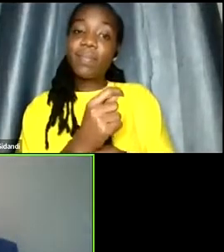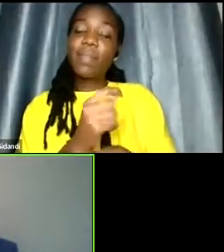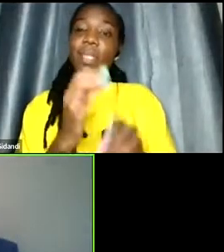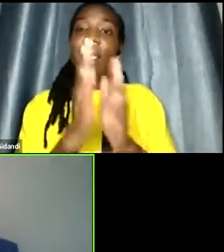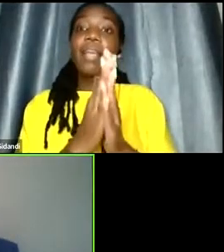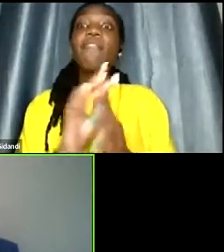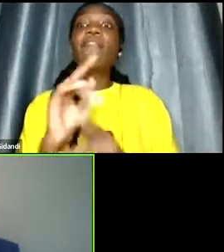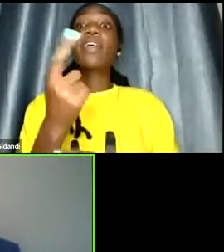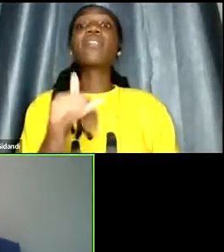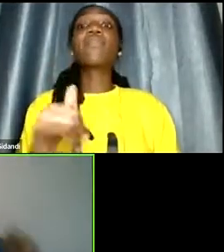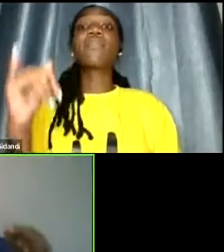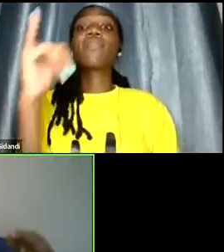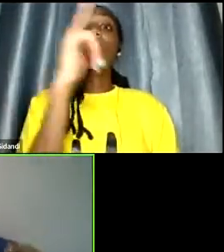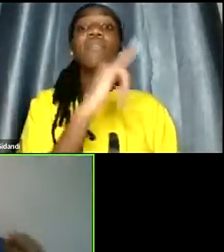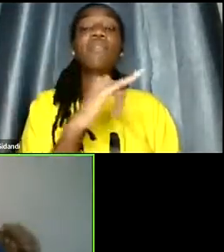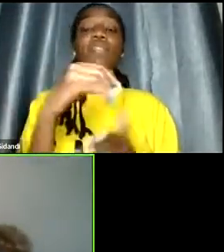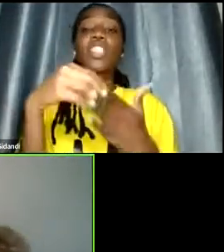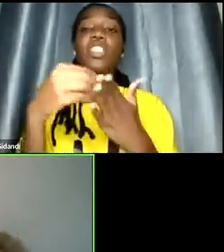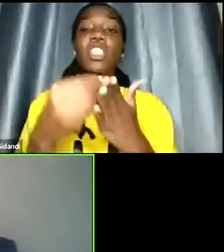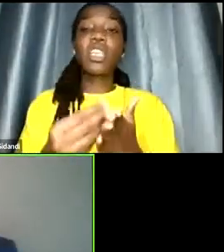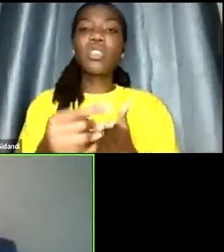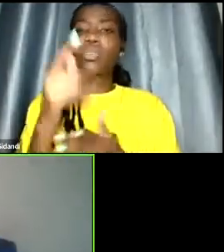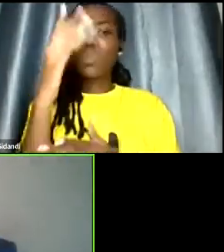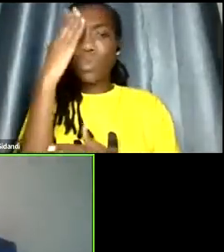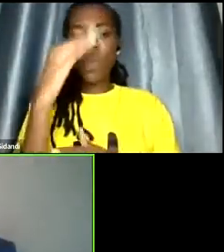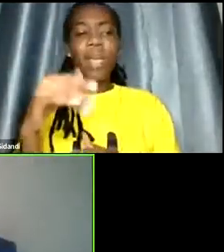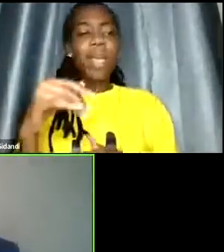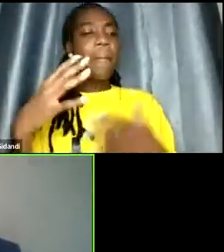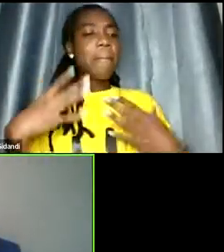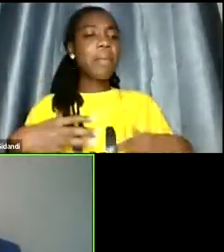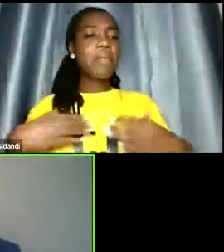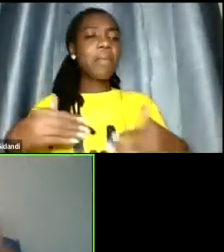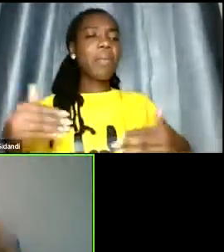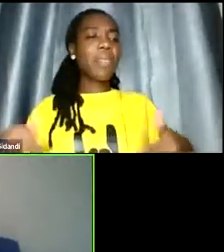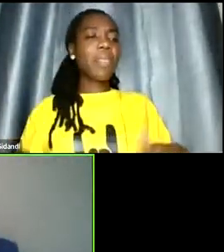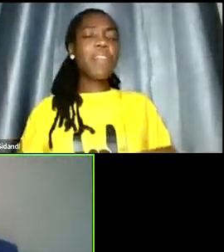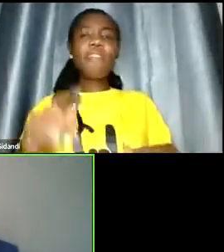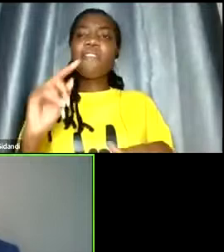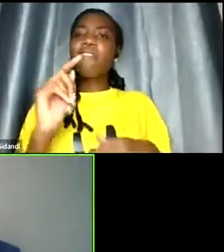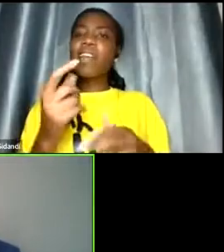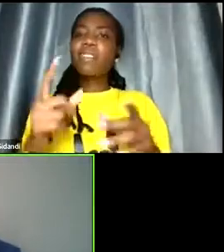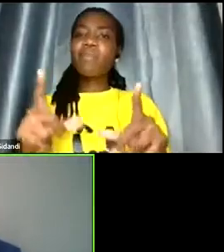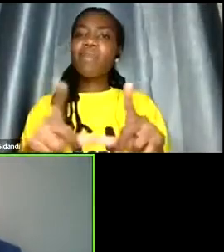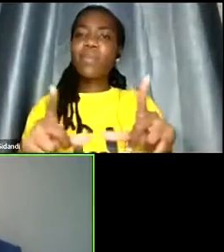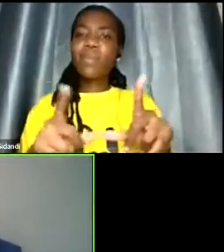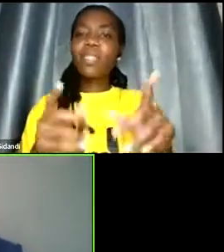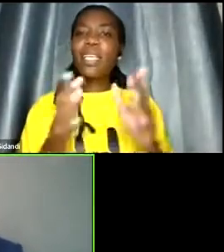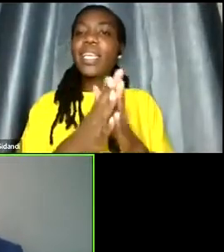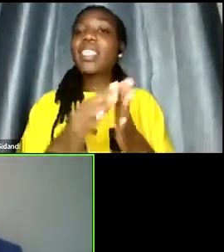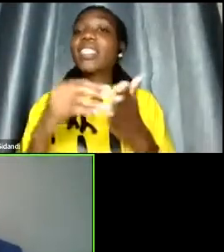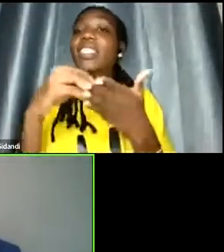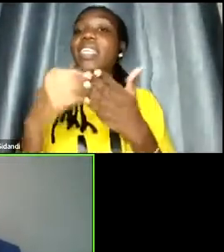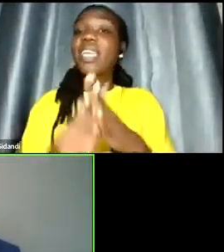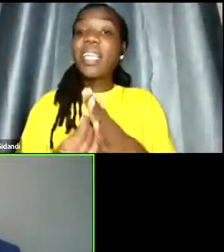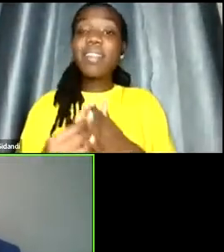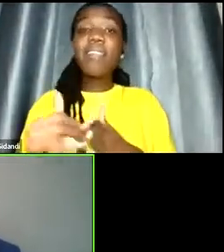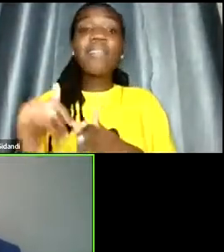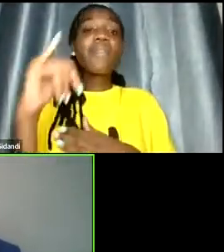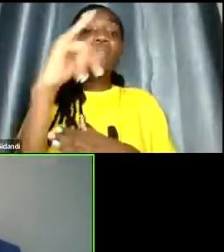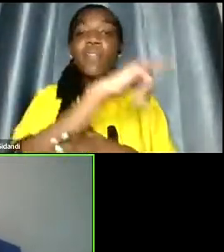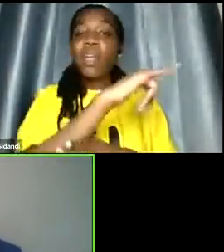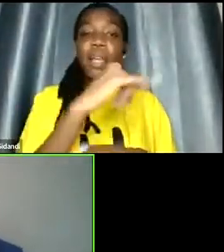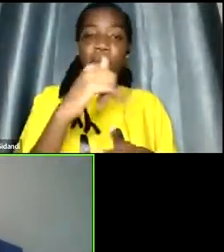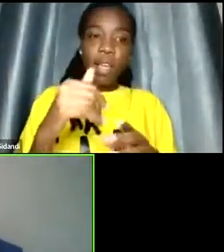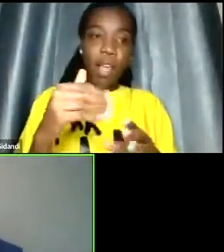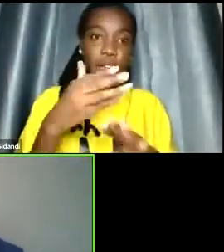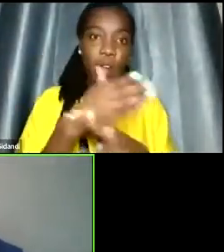ticket. Do you know how grateful most young folks are for their first passport and their first air ticket, their first flight out of the country? They